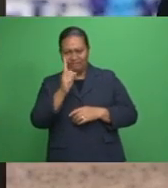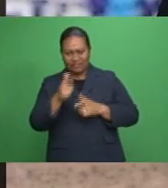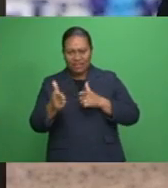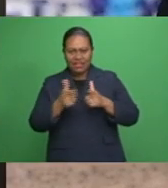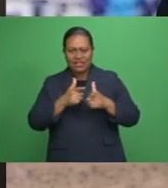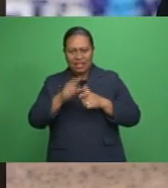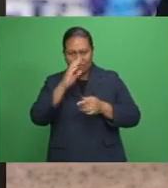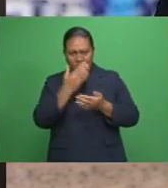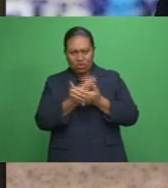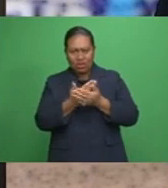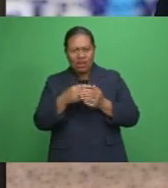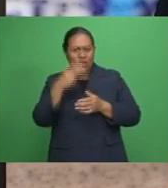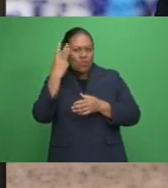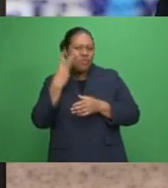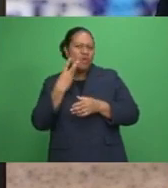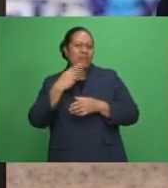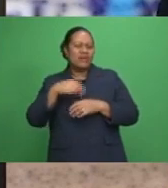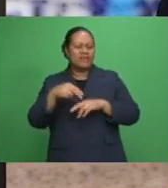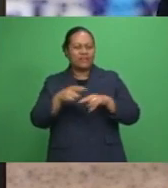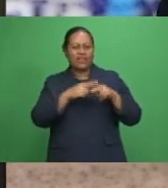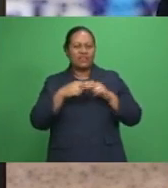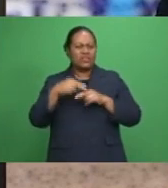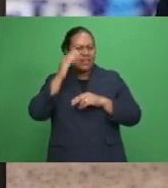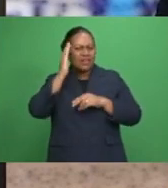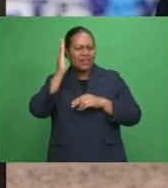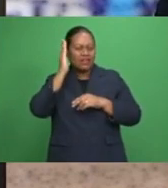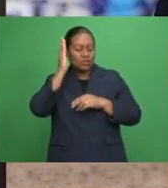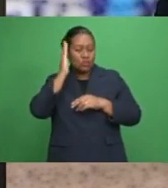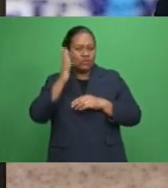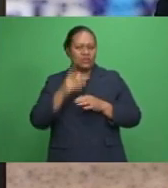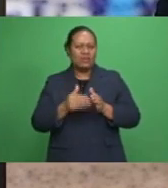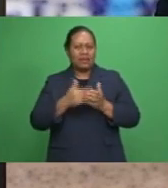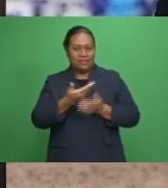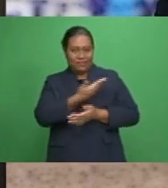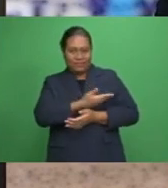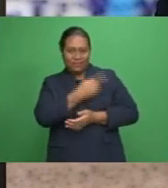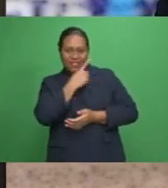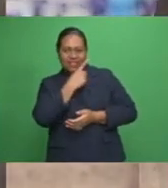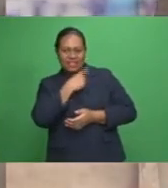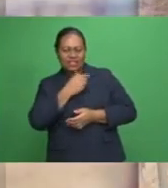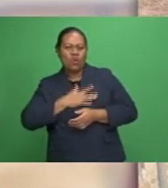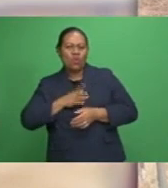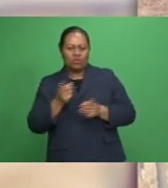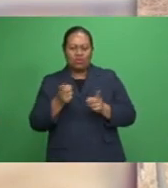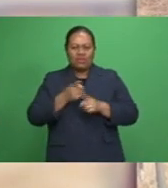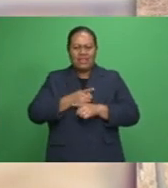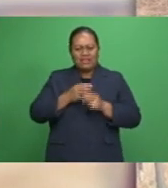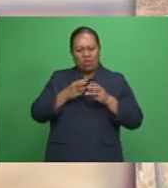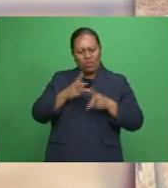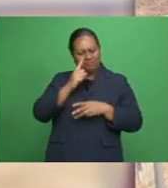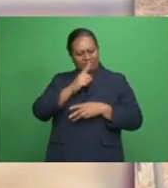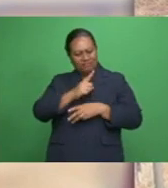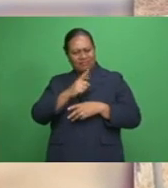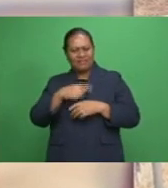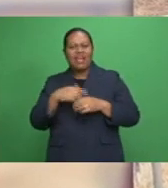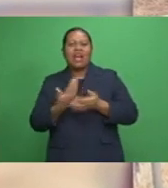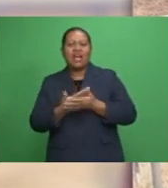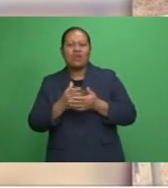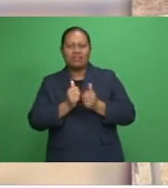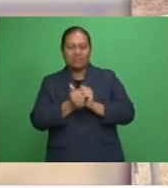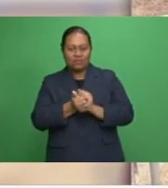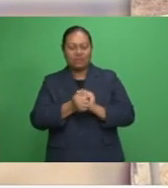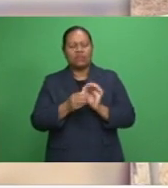Fiji Rugby Women's Academy wants to help change the perspective on girls in the sport. Former Natambua High School student